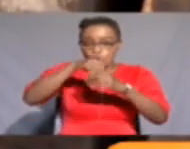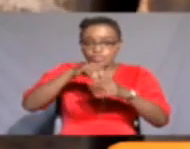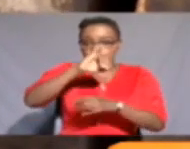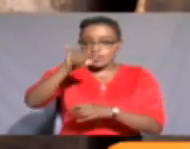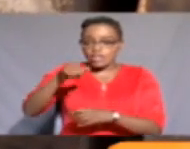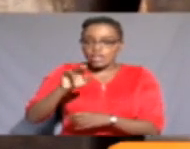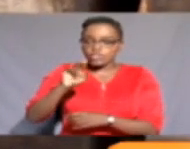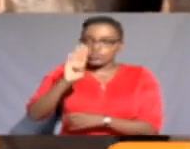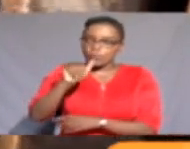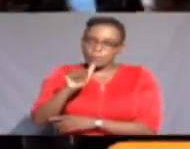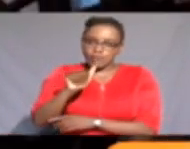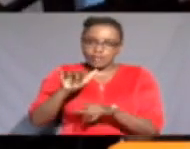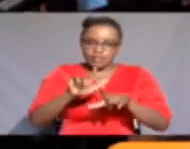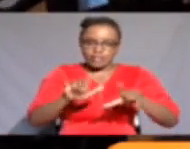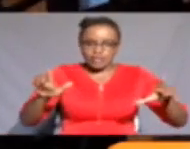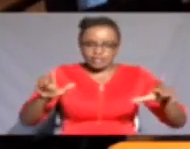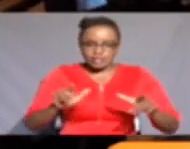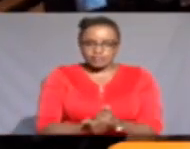Jubaland.